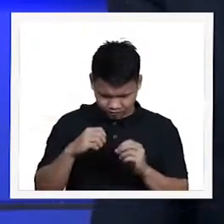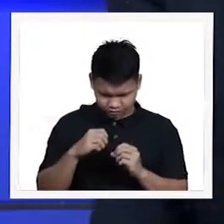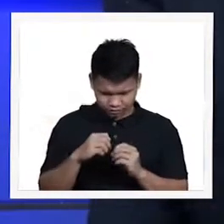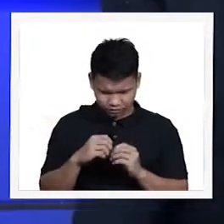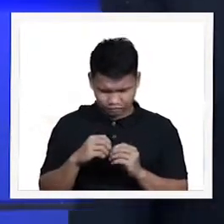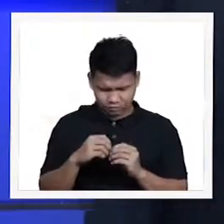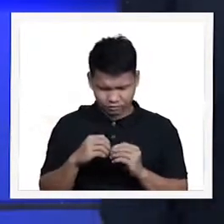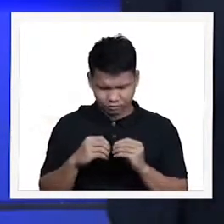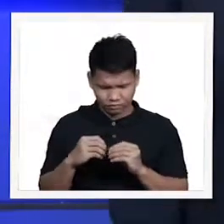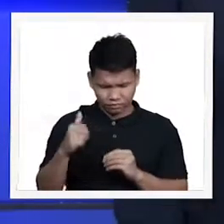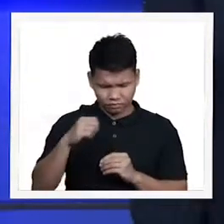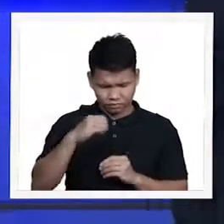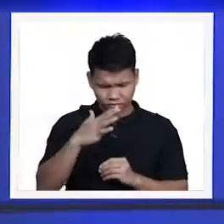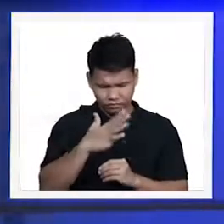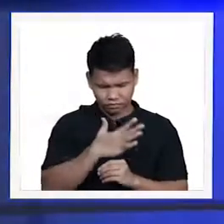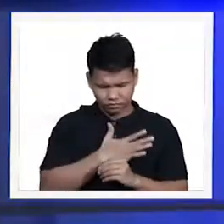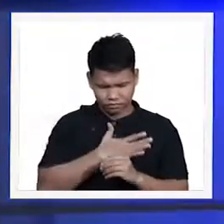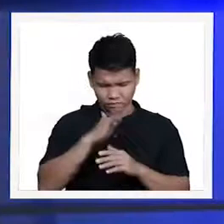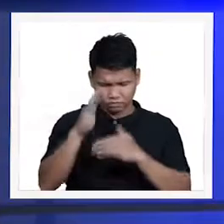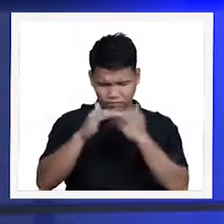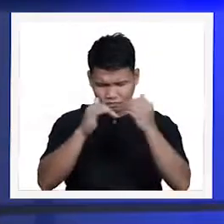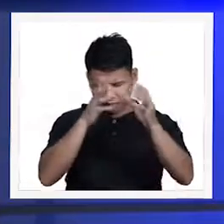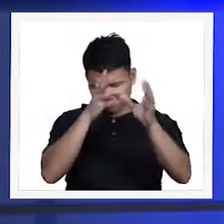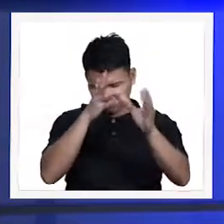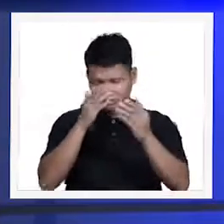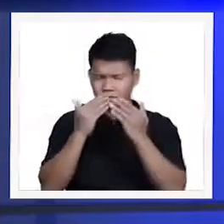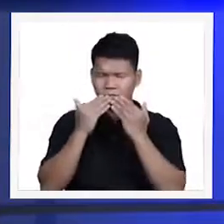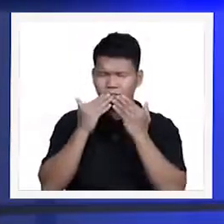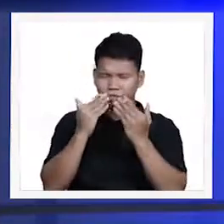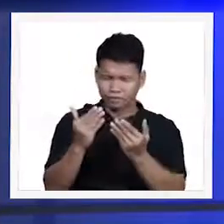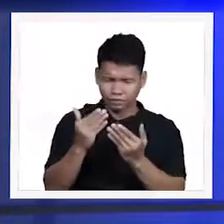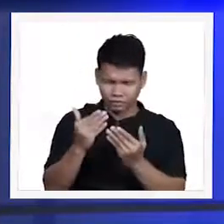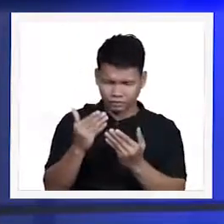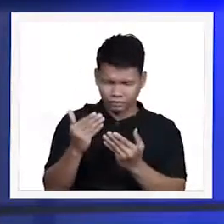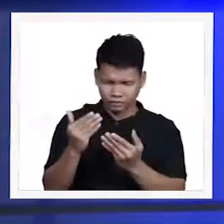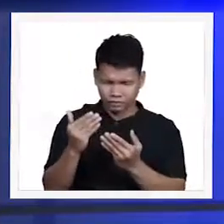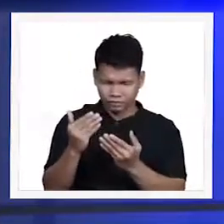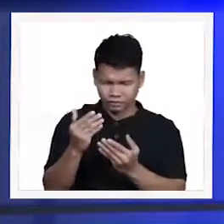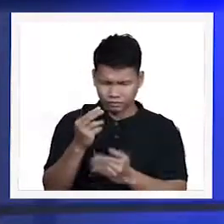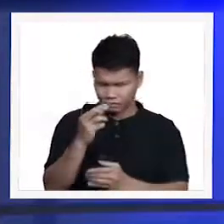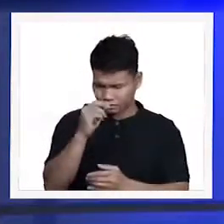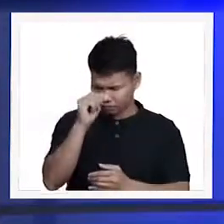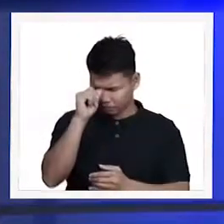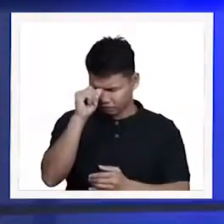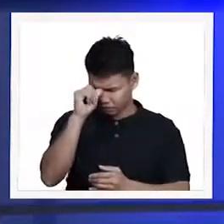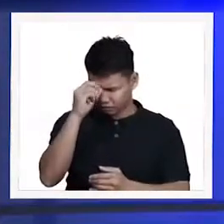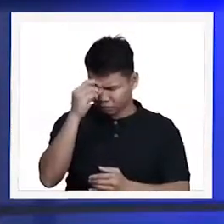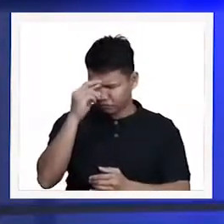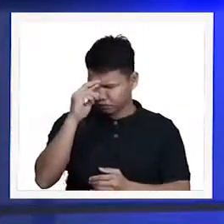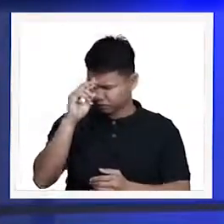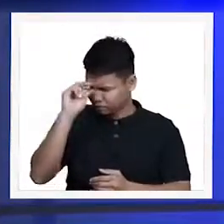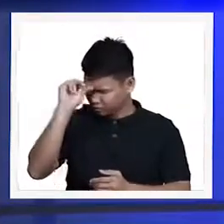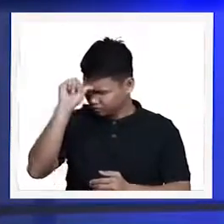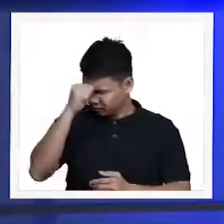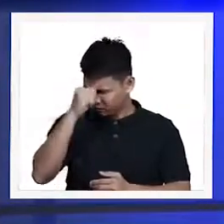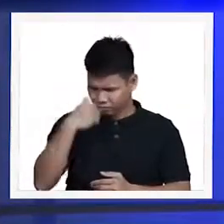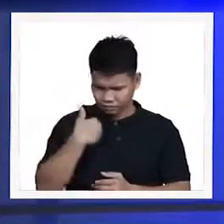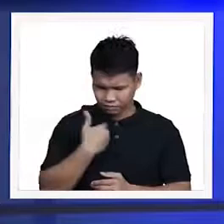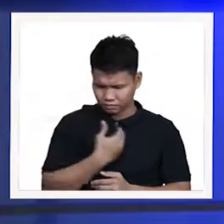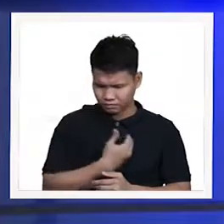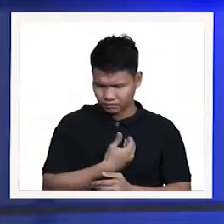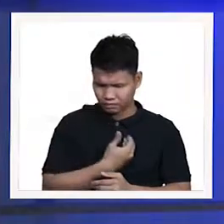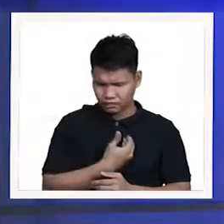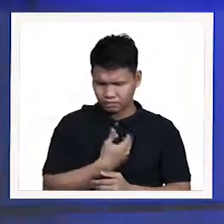heavenly father thank you for reminding us our faith relationship